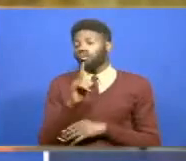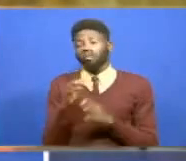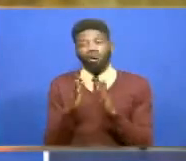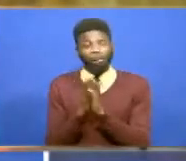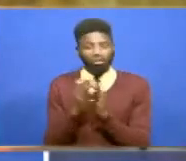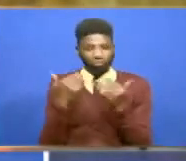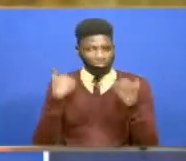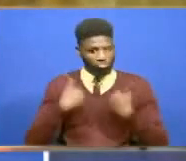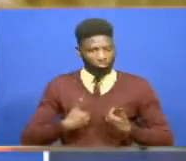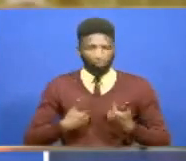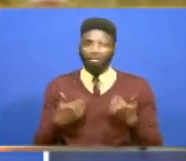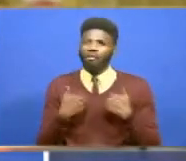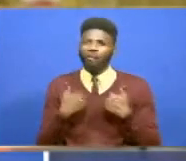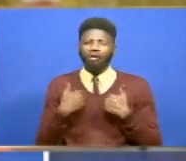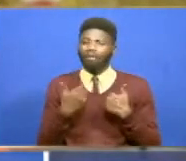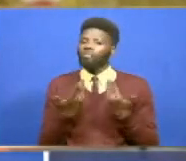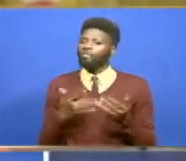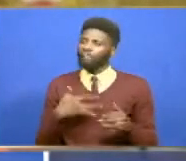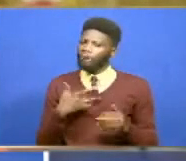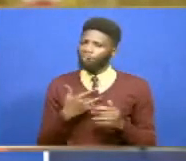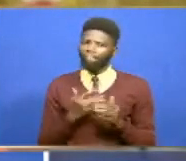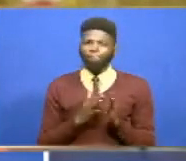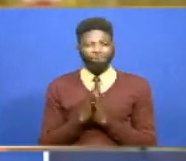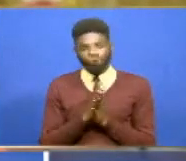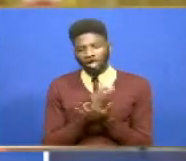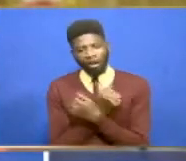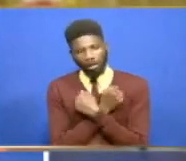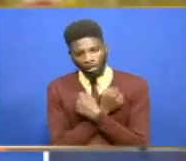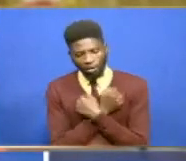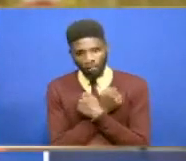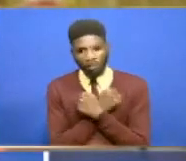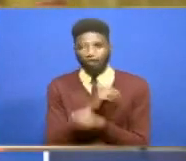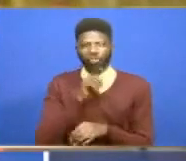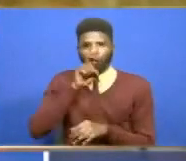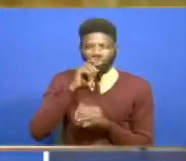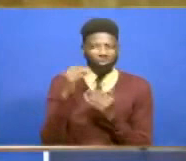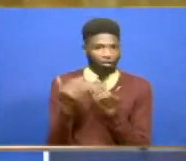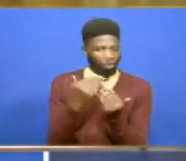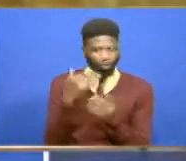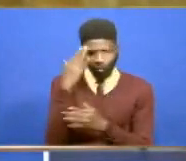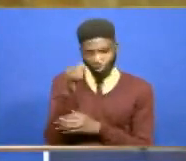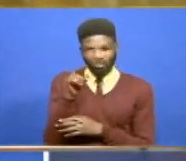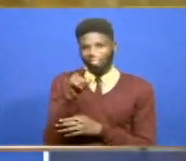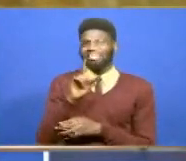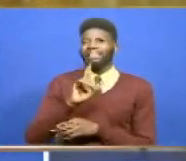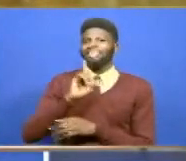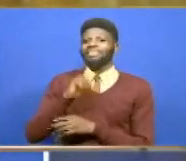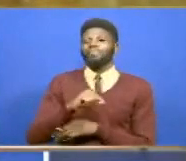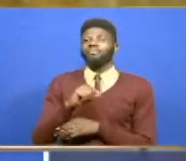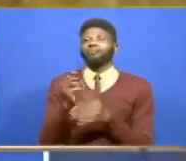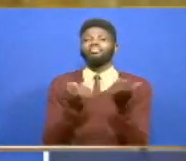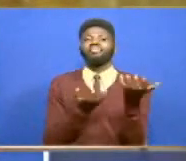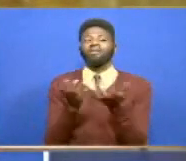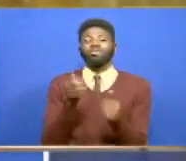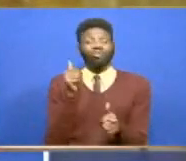I've had a lot of passion in poultry because that is one of the cheapest enterprises